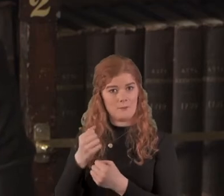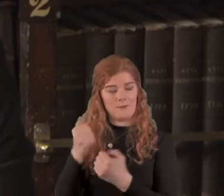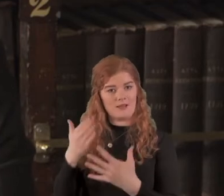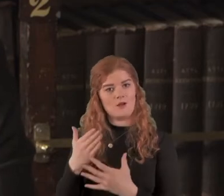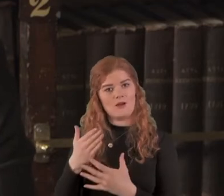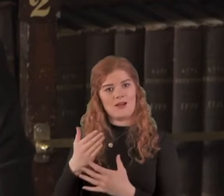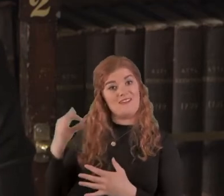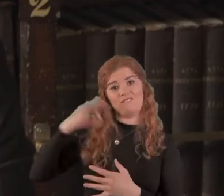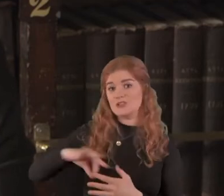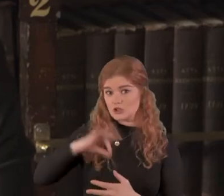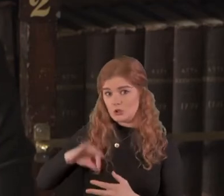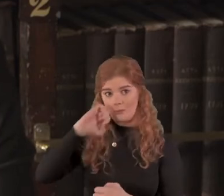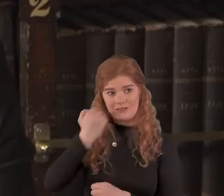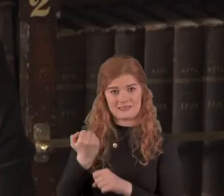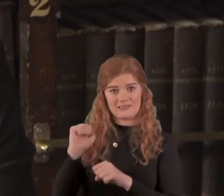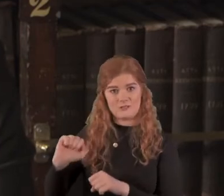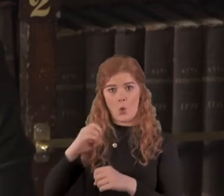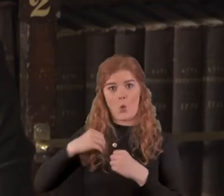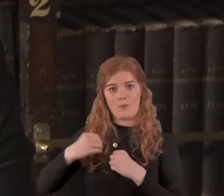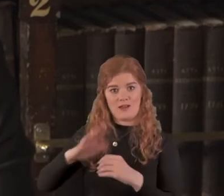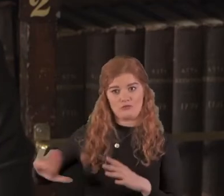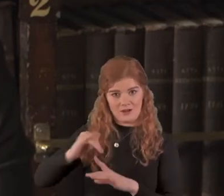field advantage in these negotiations, do you think?